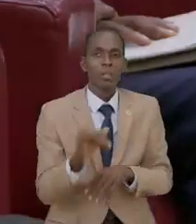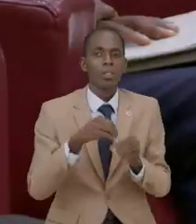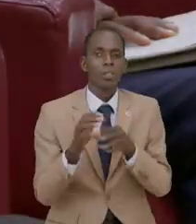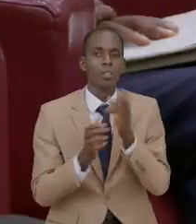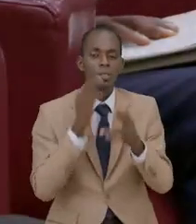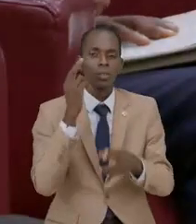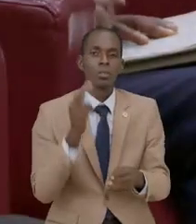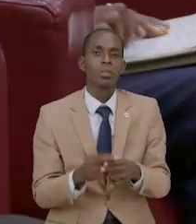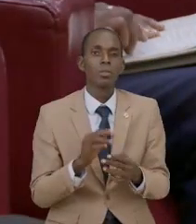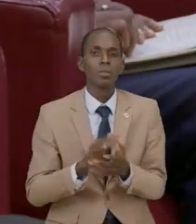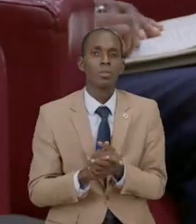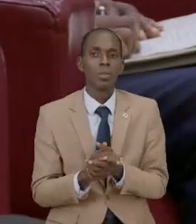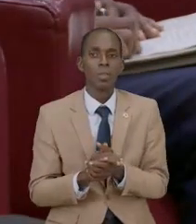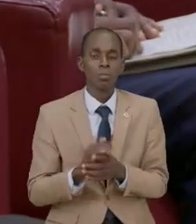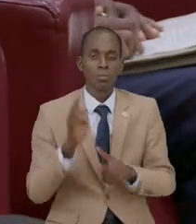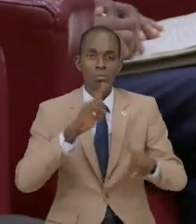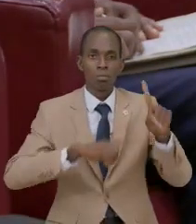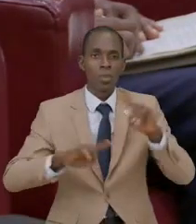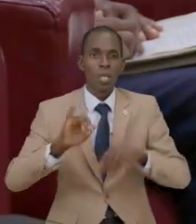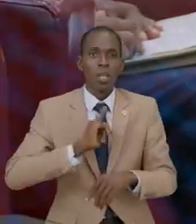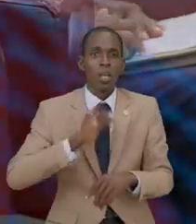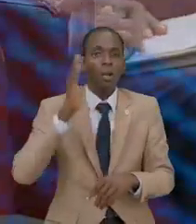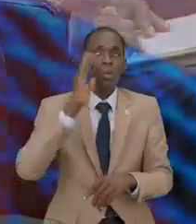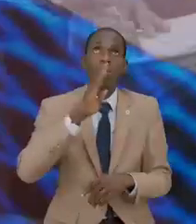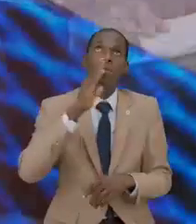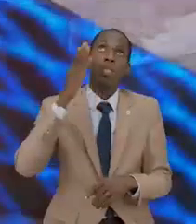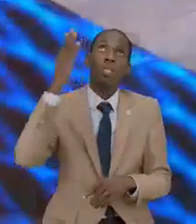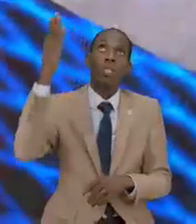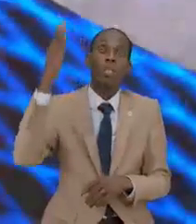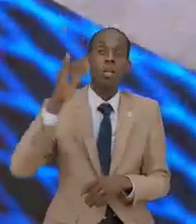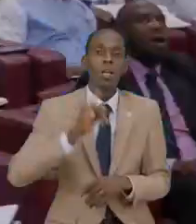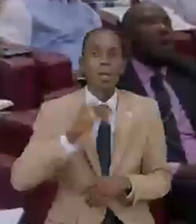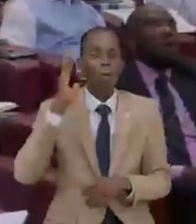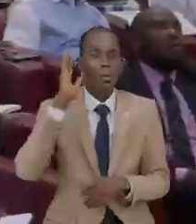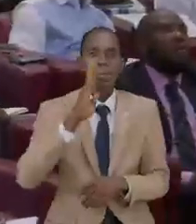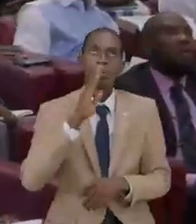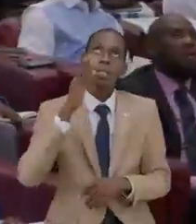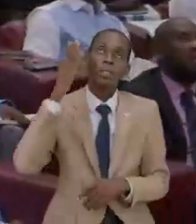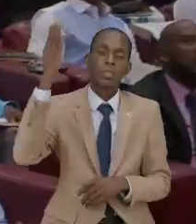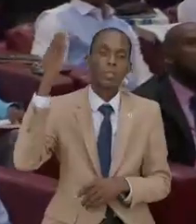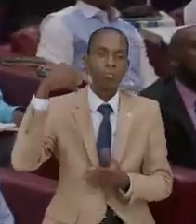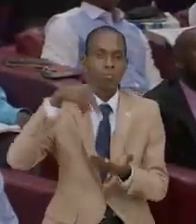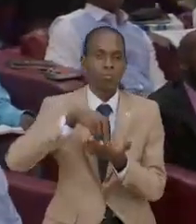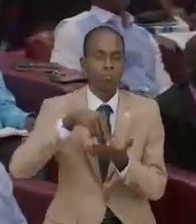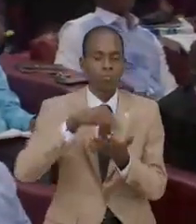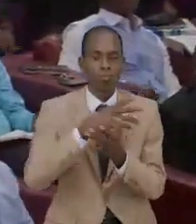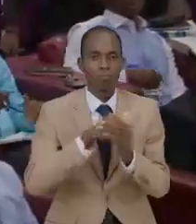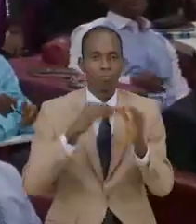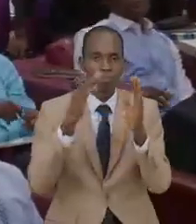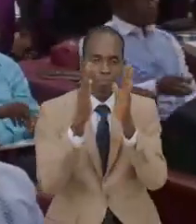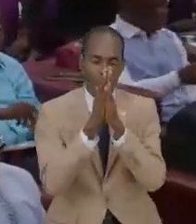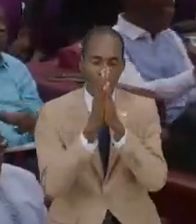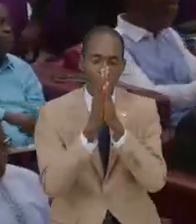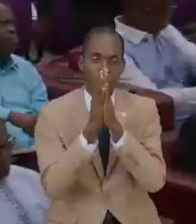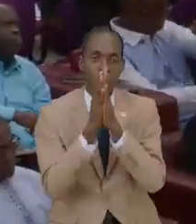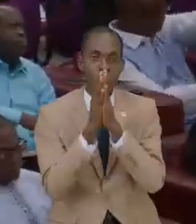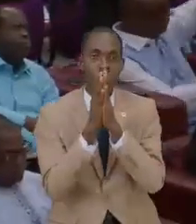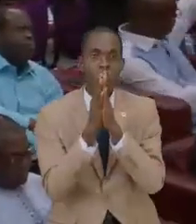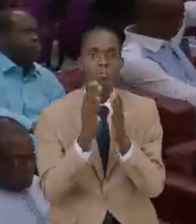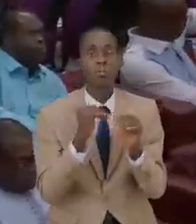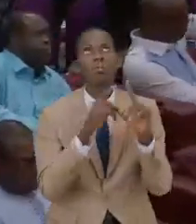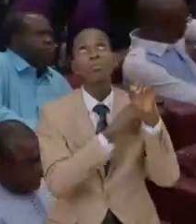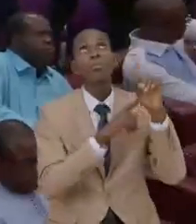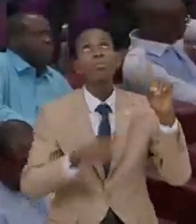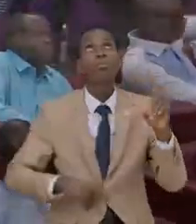name. I'll be there. I'll be there. Rise up and tell the Lord and say, Lord, here I